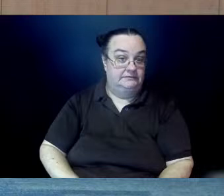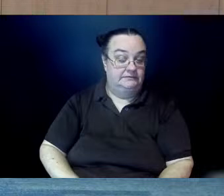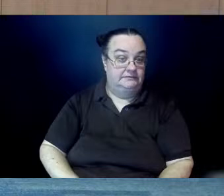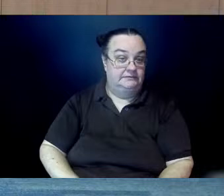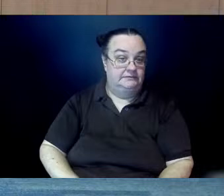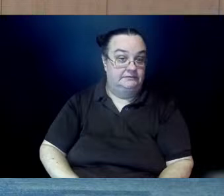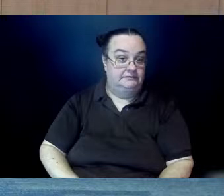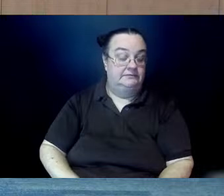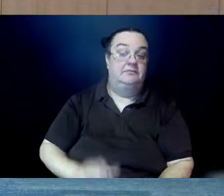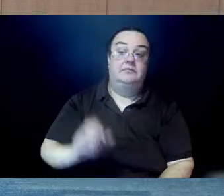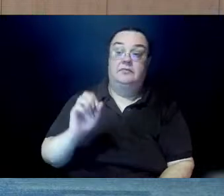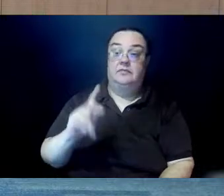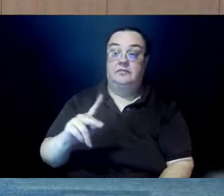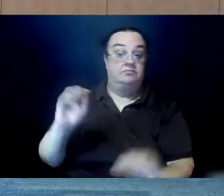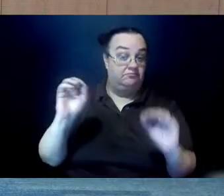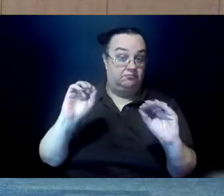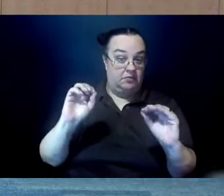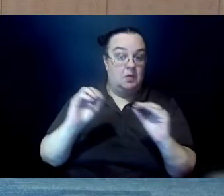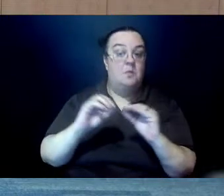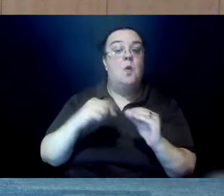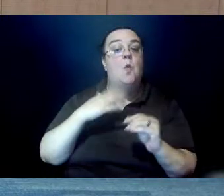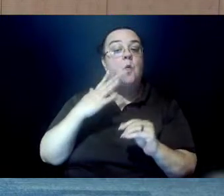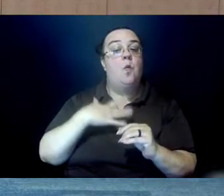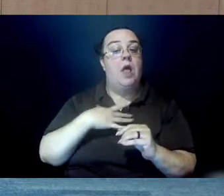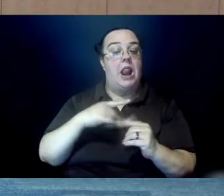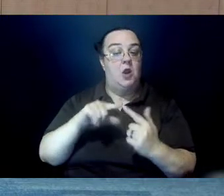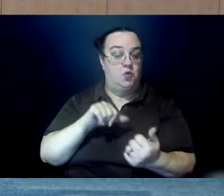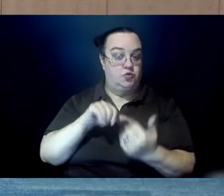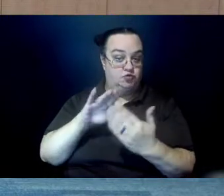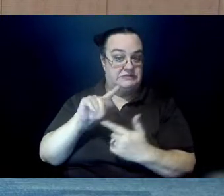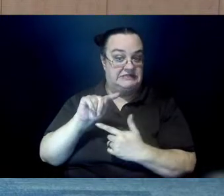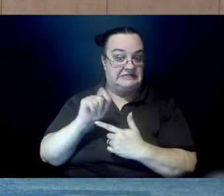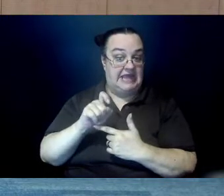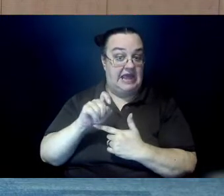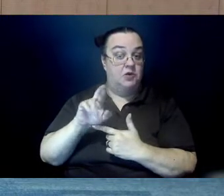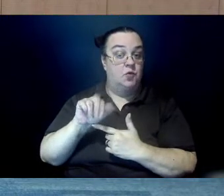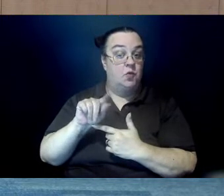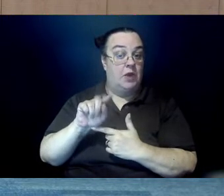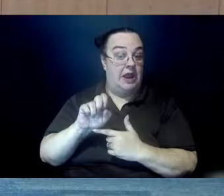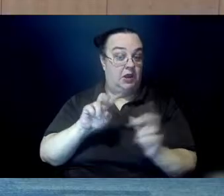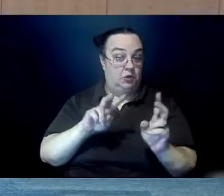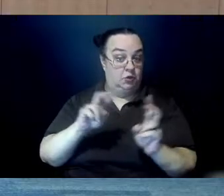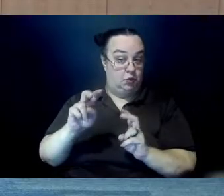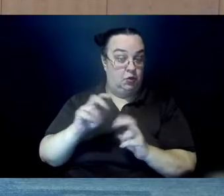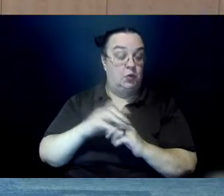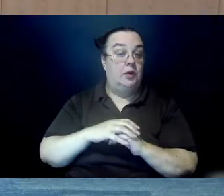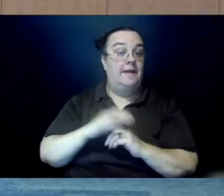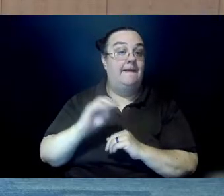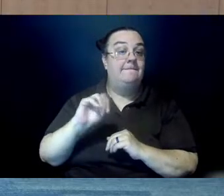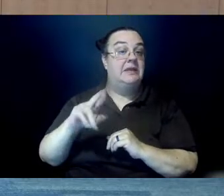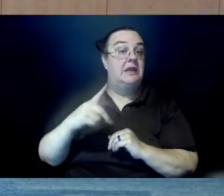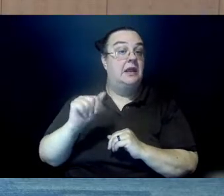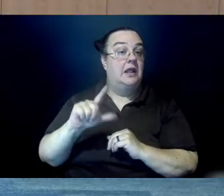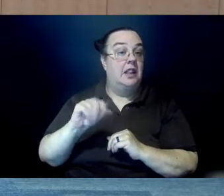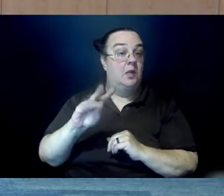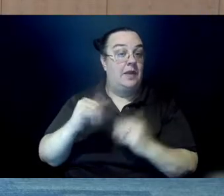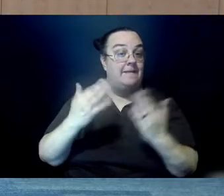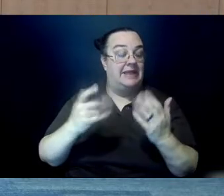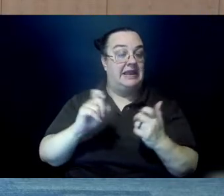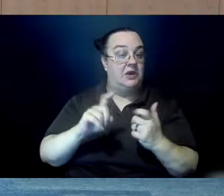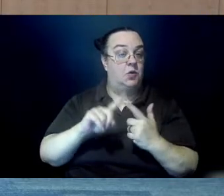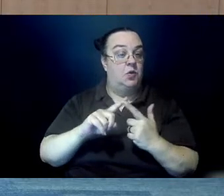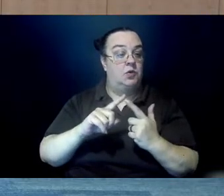All right, hearing none, I would like to address the tax rate issue. Mr. Galloway, I may need to turn to you